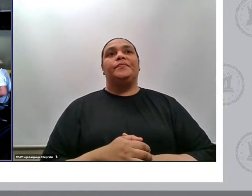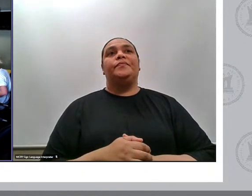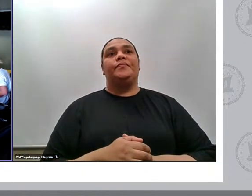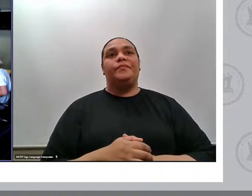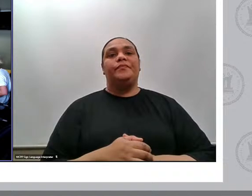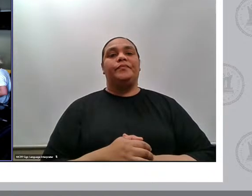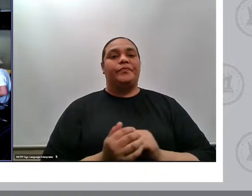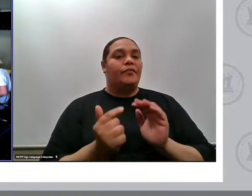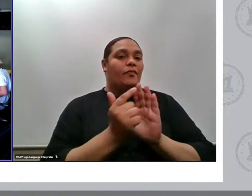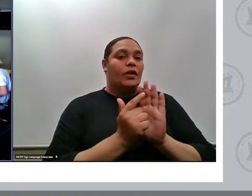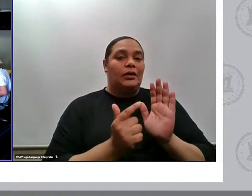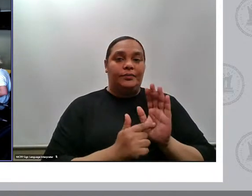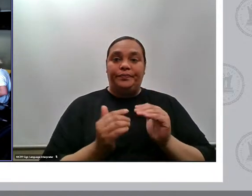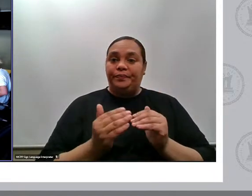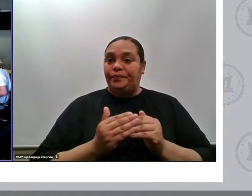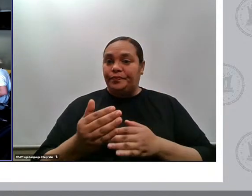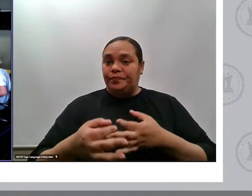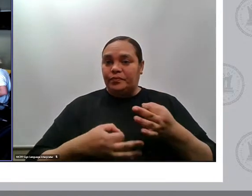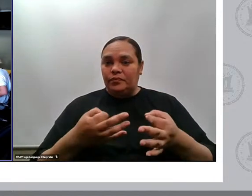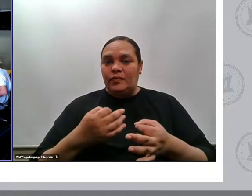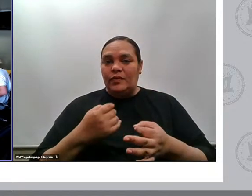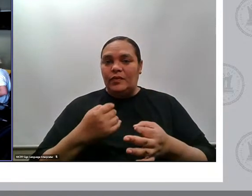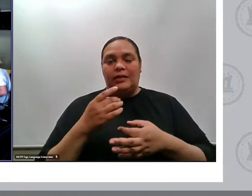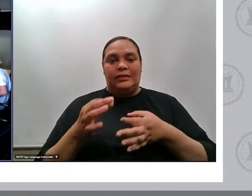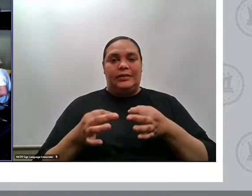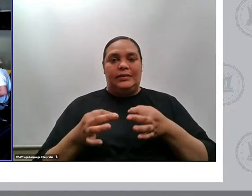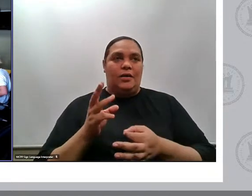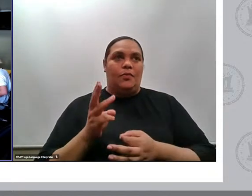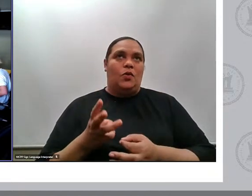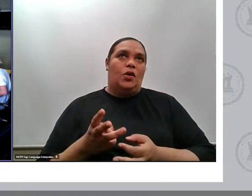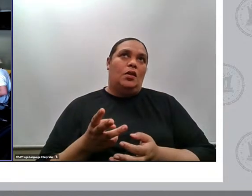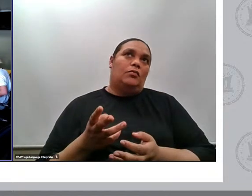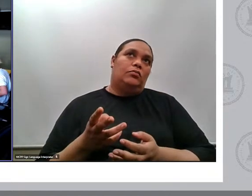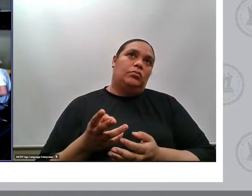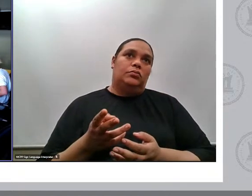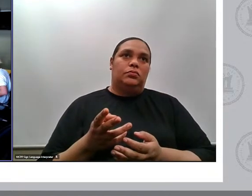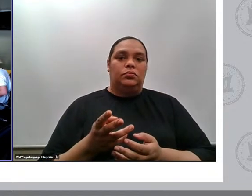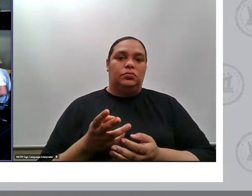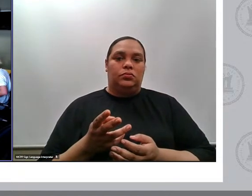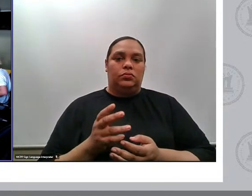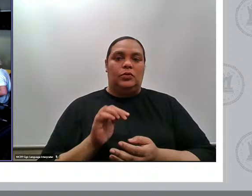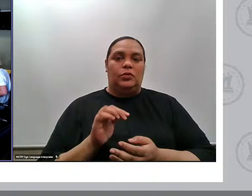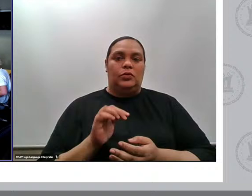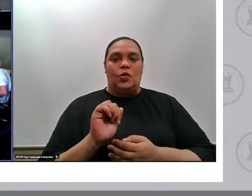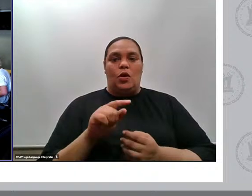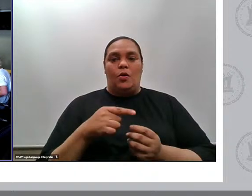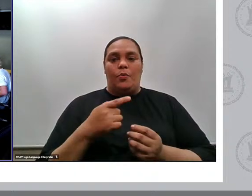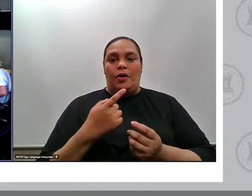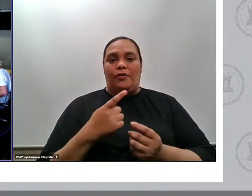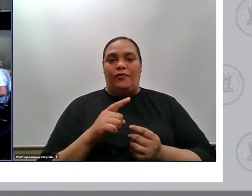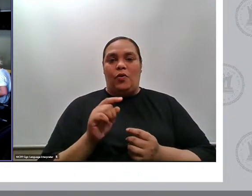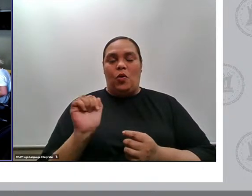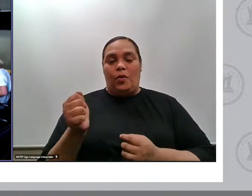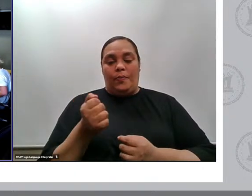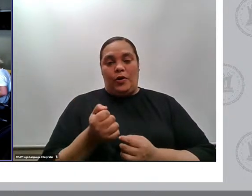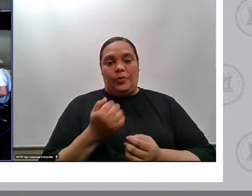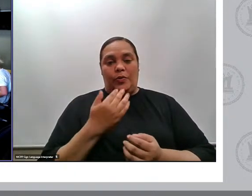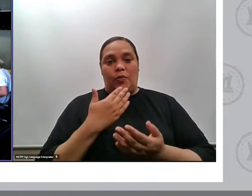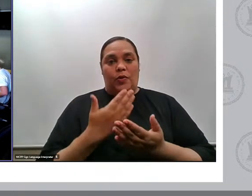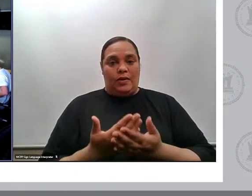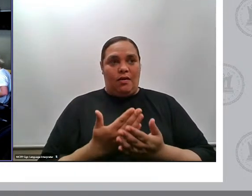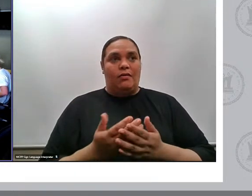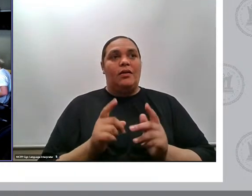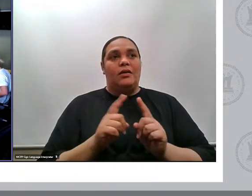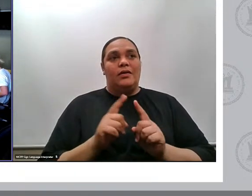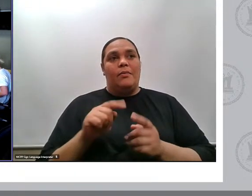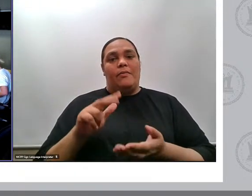The legislation goes further in terms of describing the eligibility for appointment, and also in terms